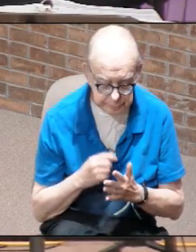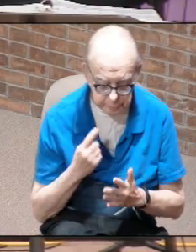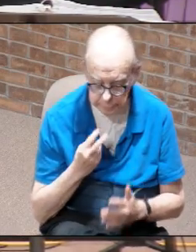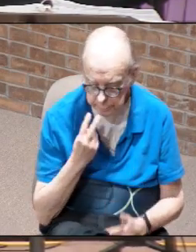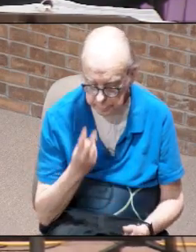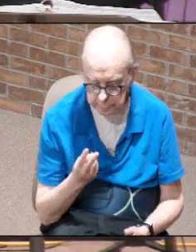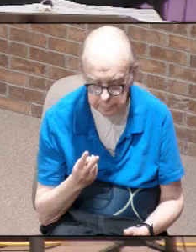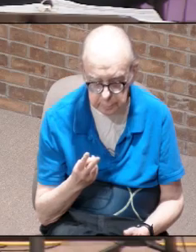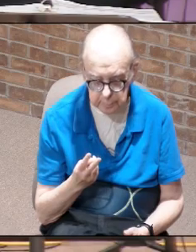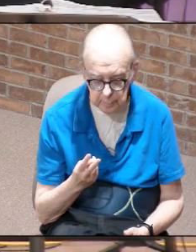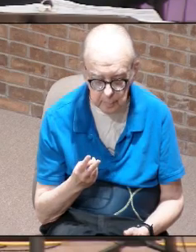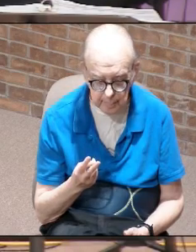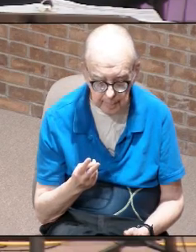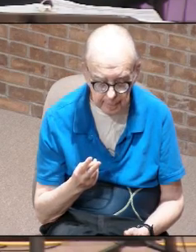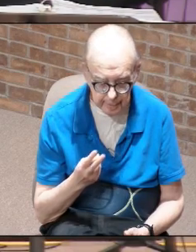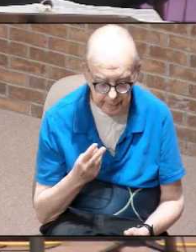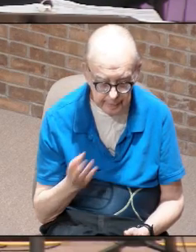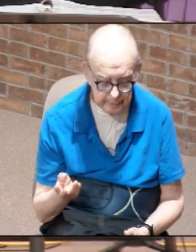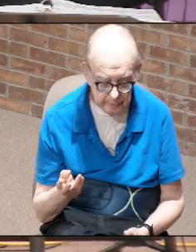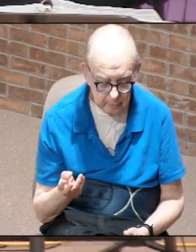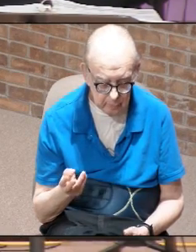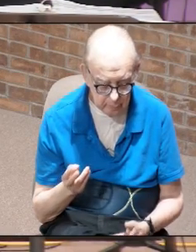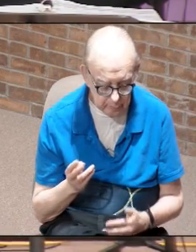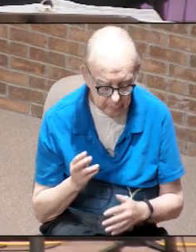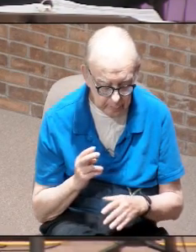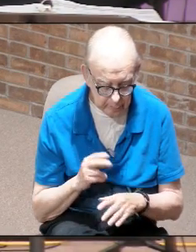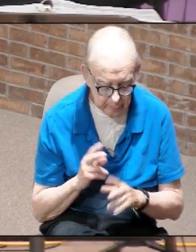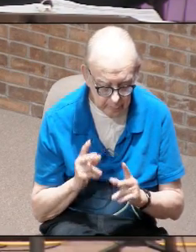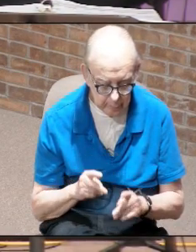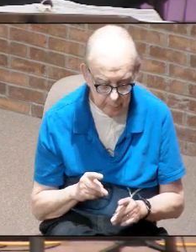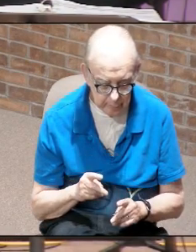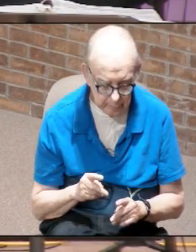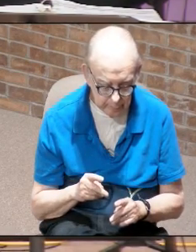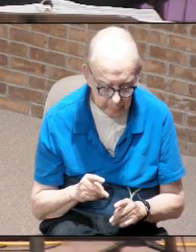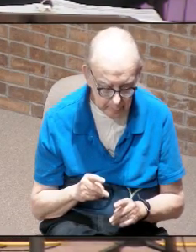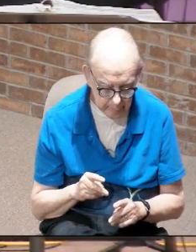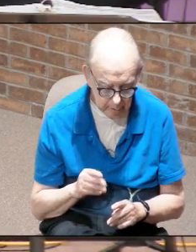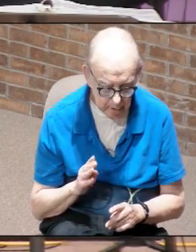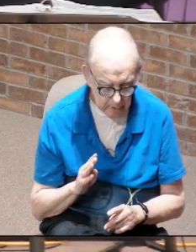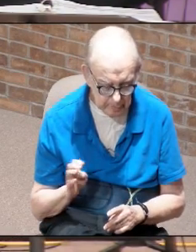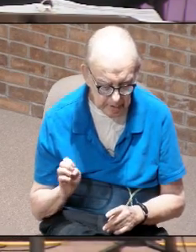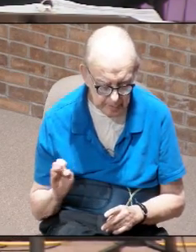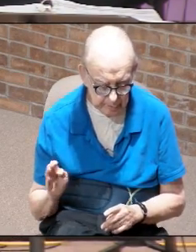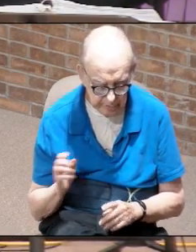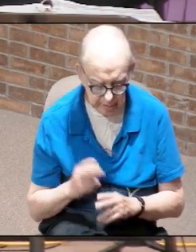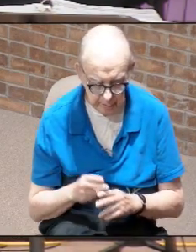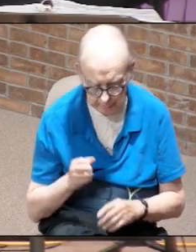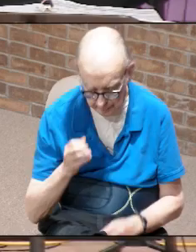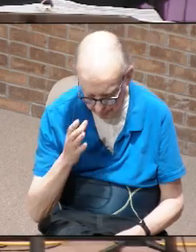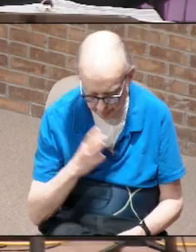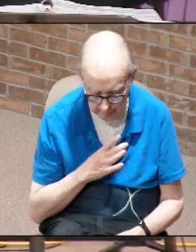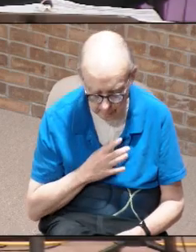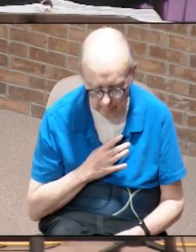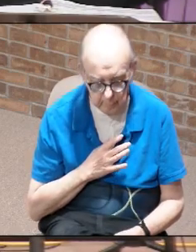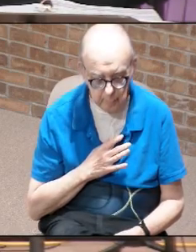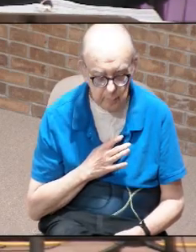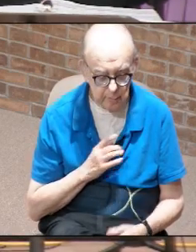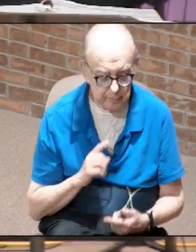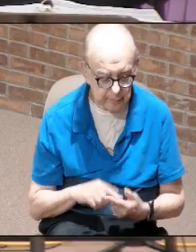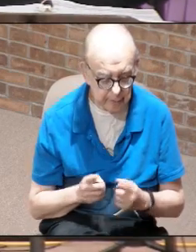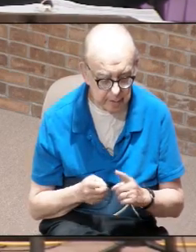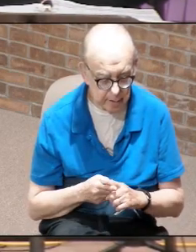see the beauty of it. There was a naturalist by the name of William Beebe, who was a very close friend to Teddy